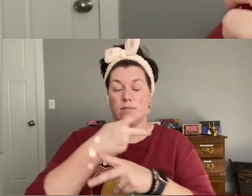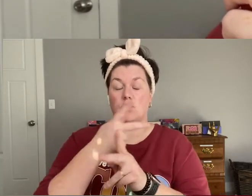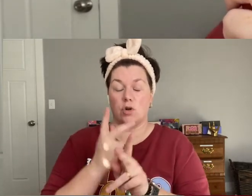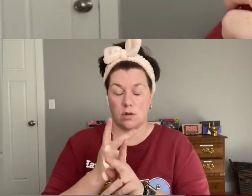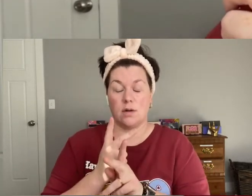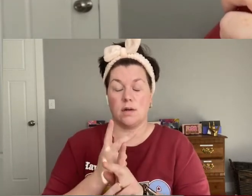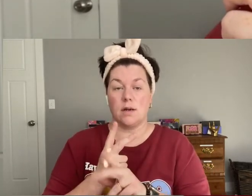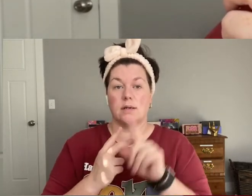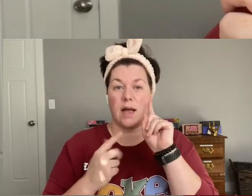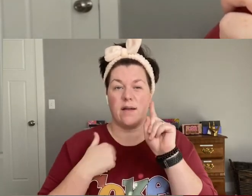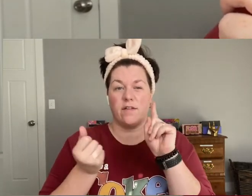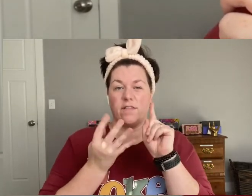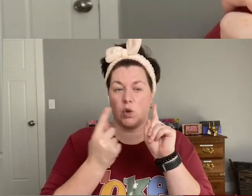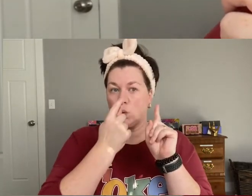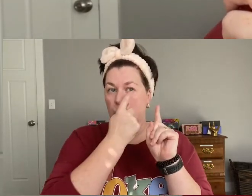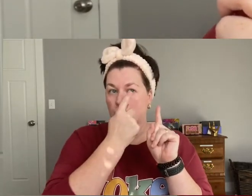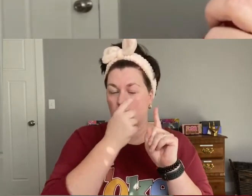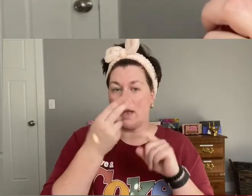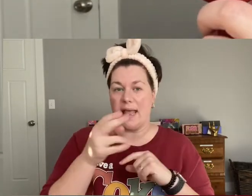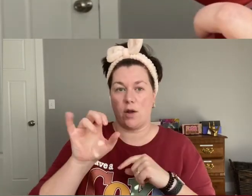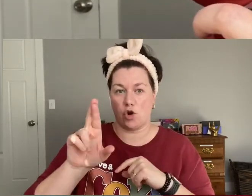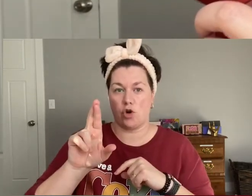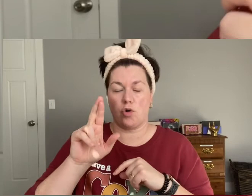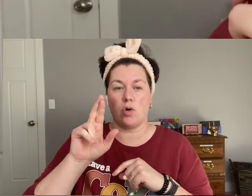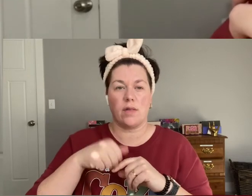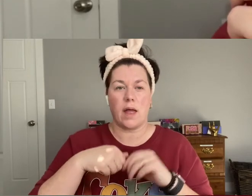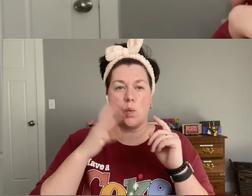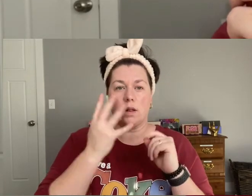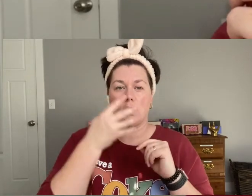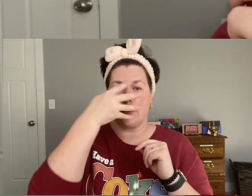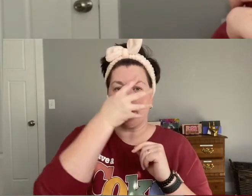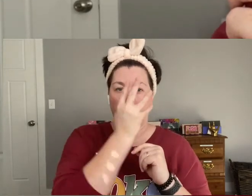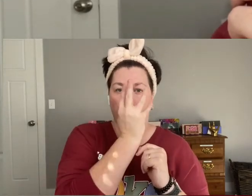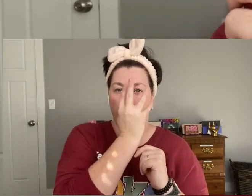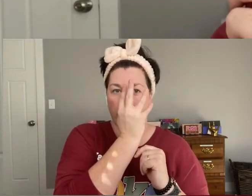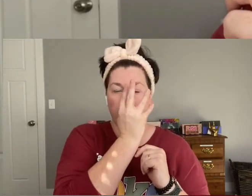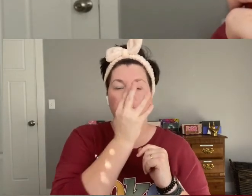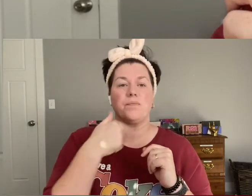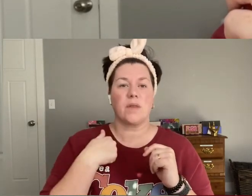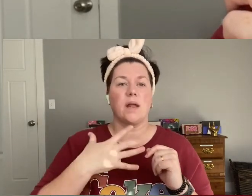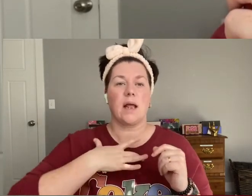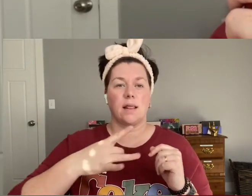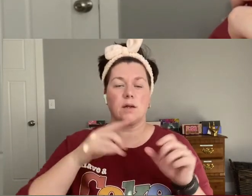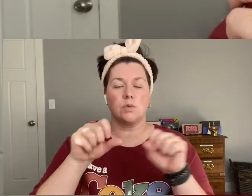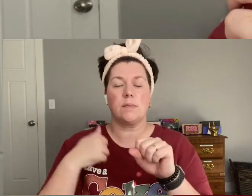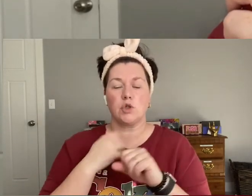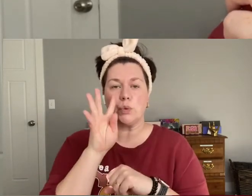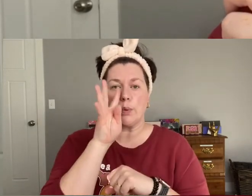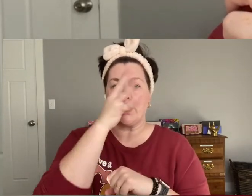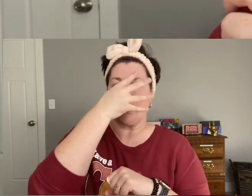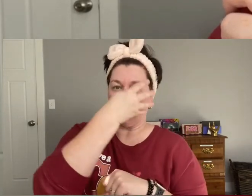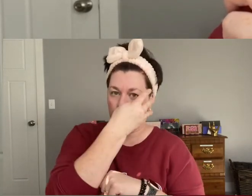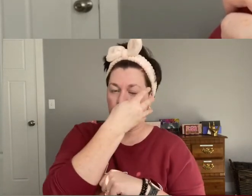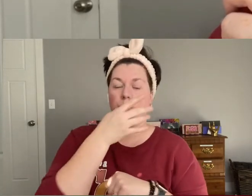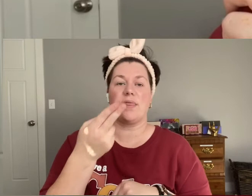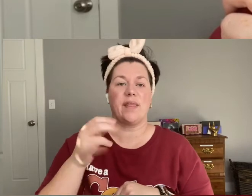It gives kind of like a white cast, and it looks like you have glue on your face. So as long as